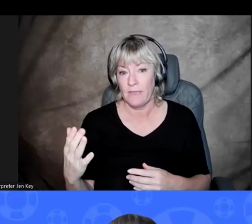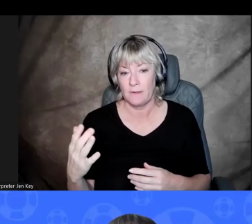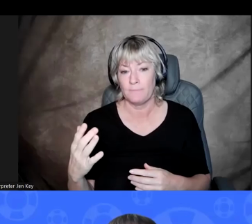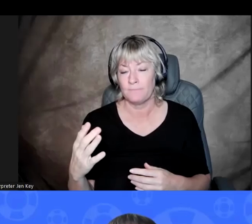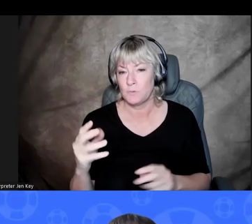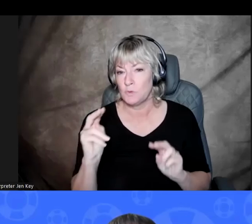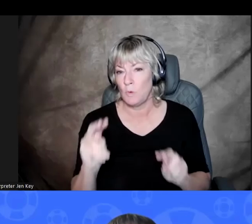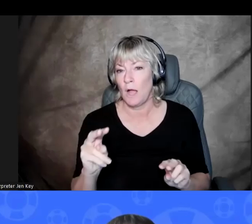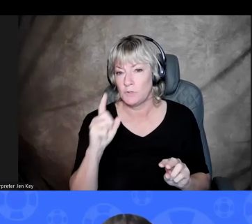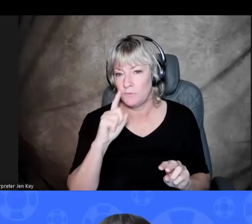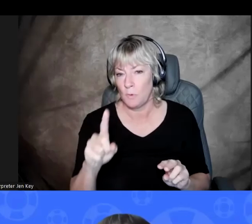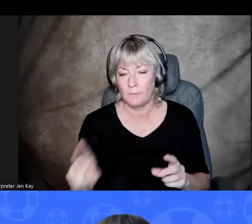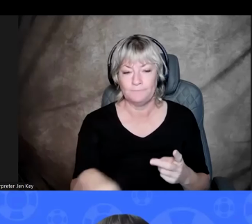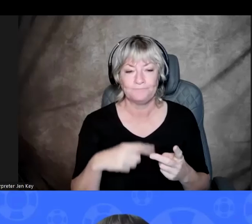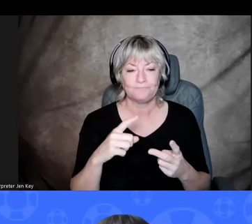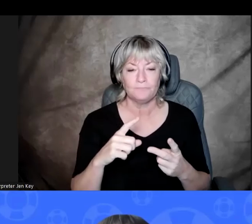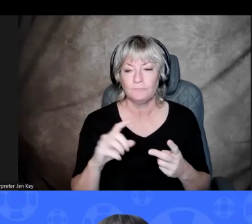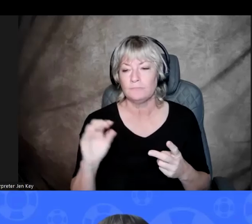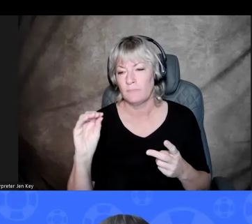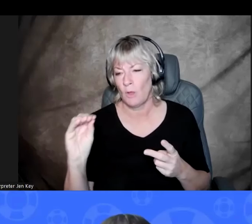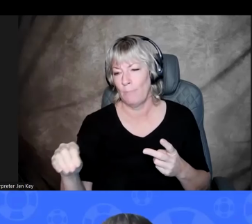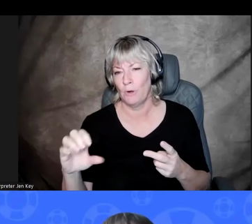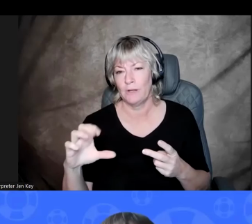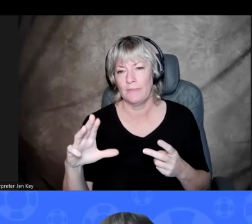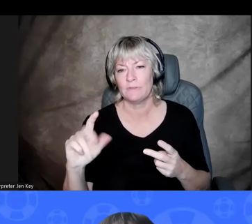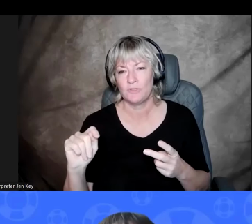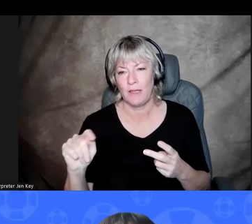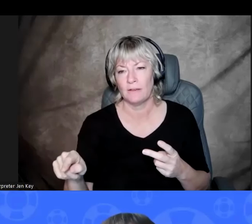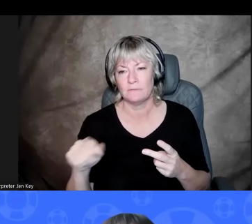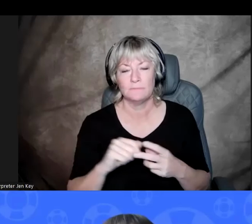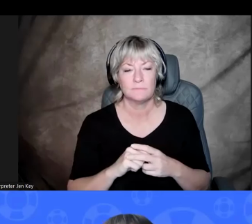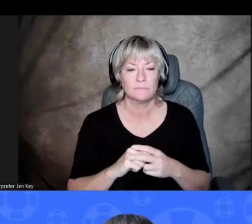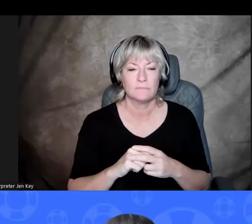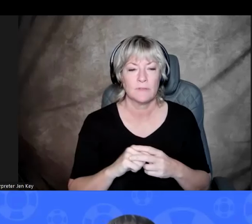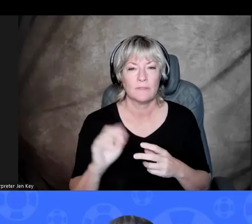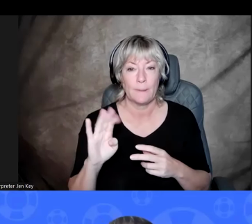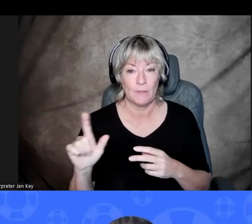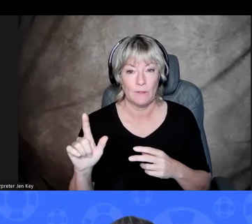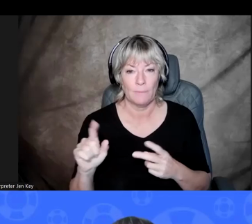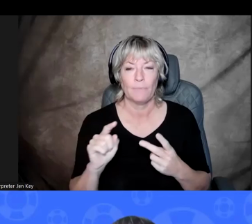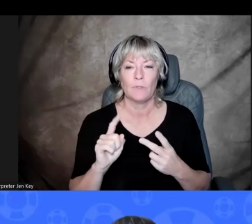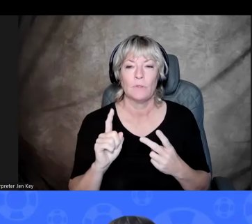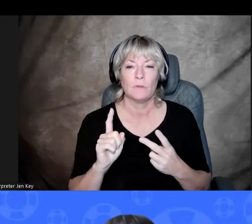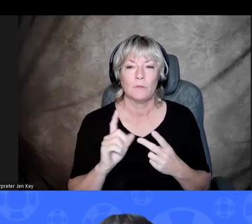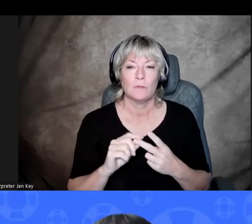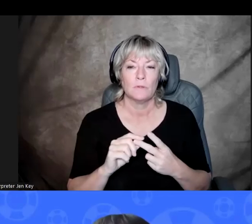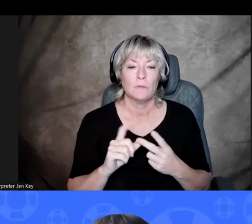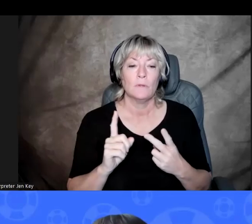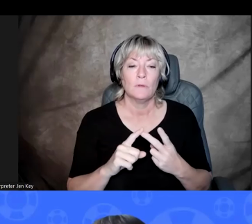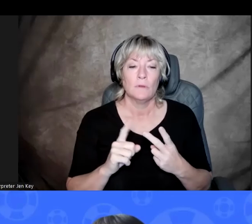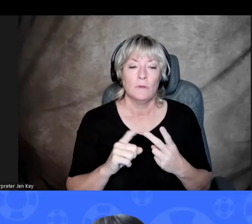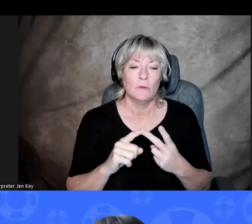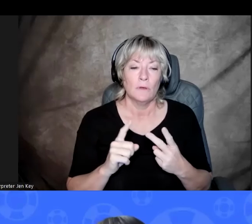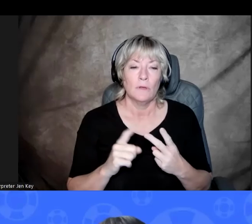eye out for, and I will drop that link for the bill as well. And then we also have